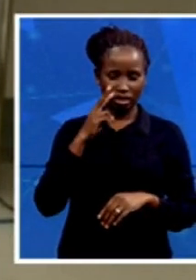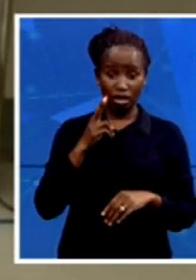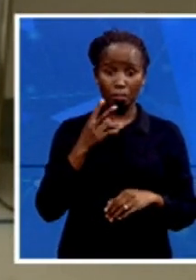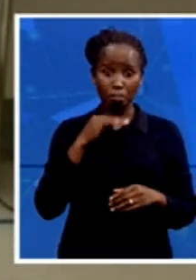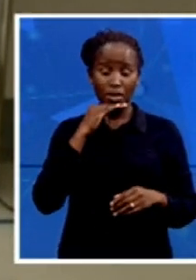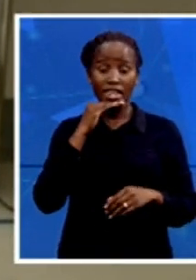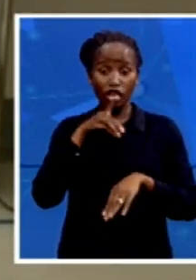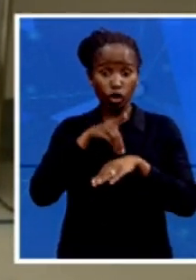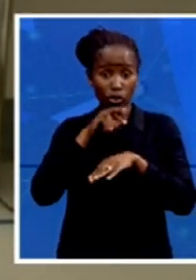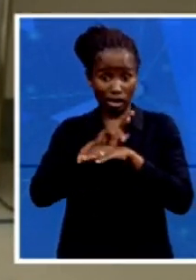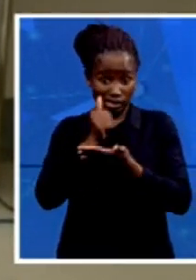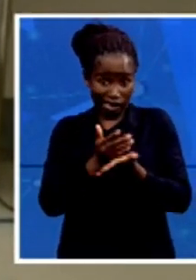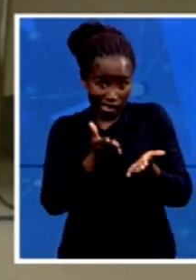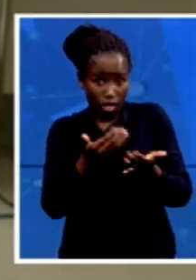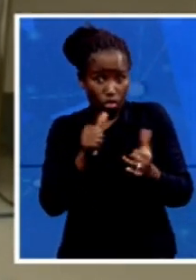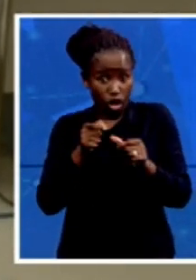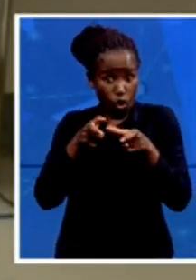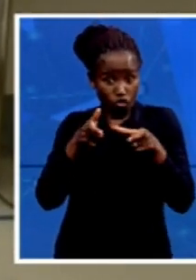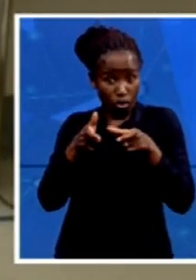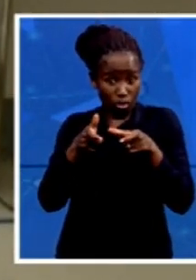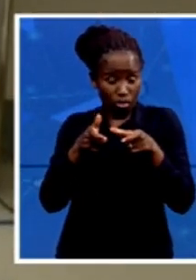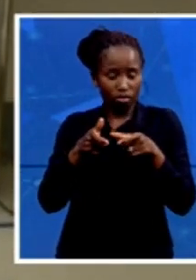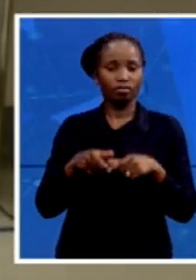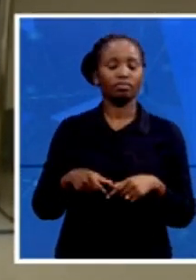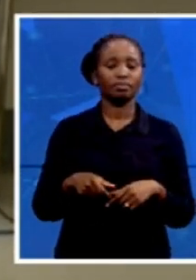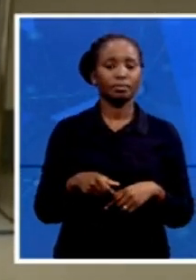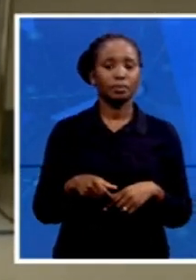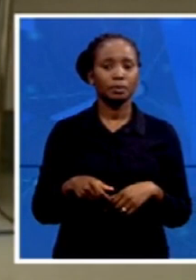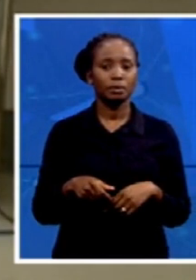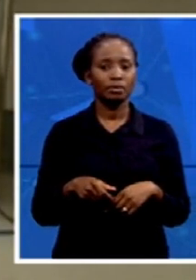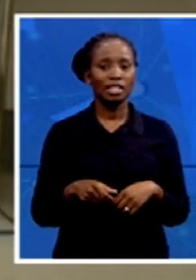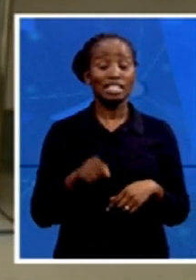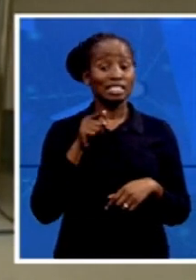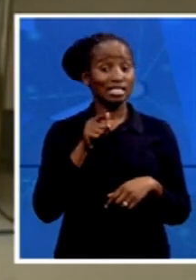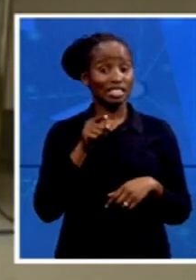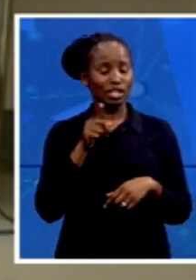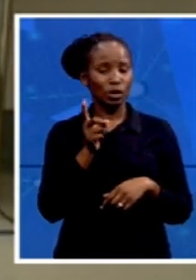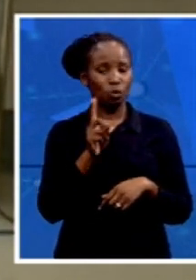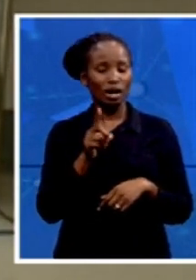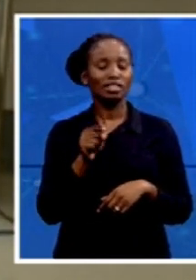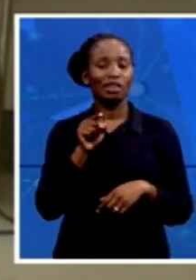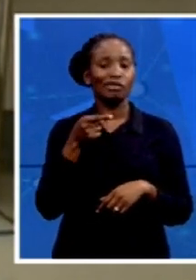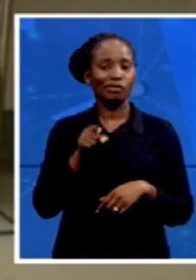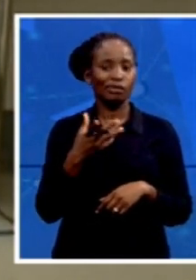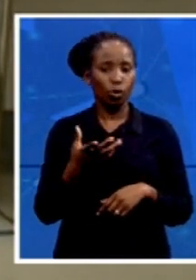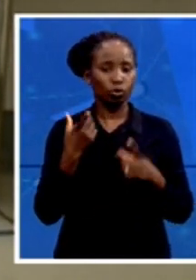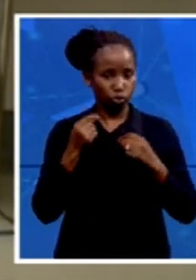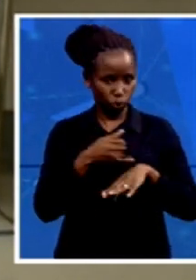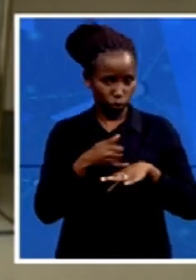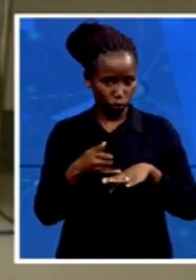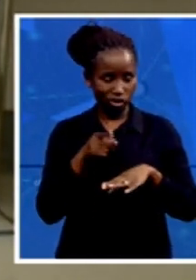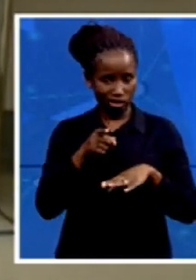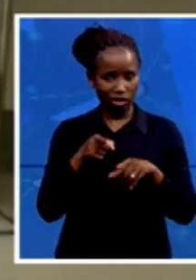actually, it's a better form of operating for a surgeon, because, the ergonomics are quite amazing. You're sitting